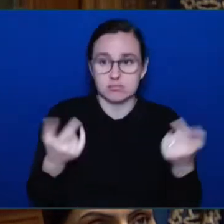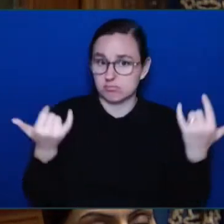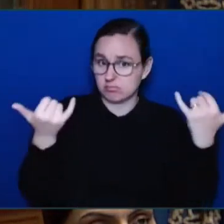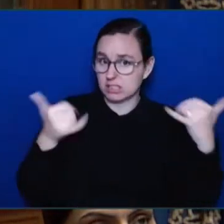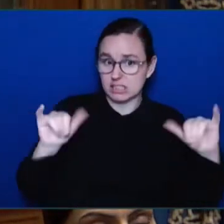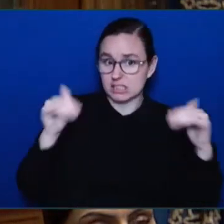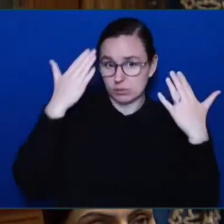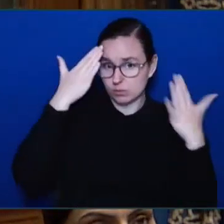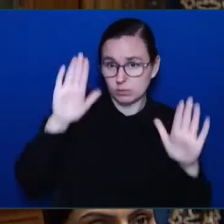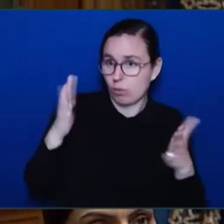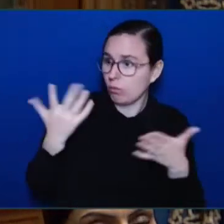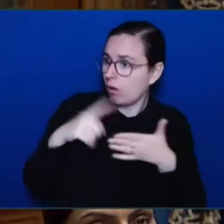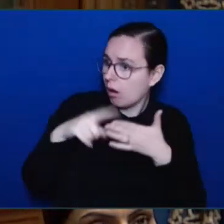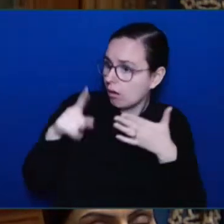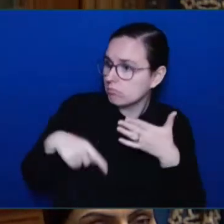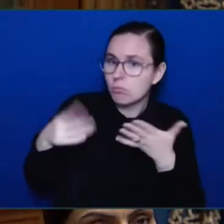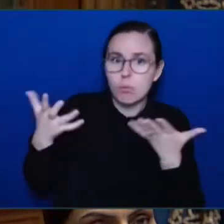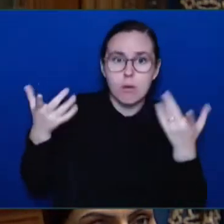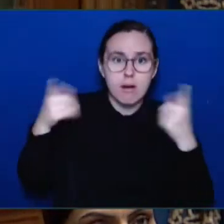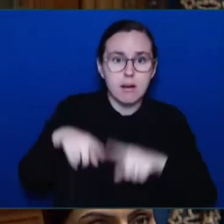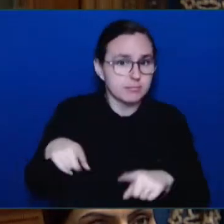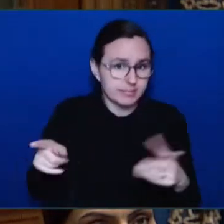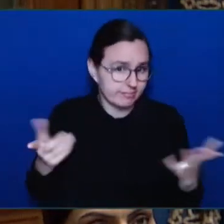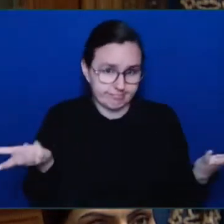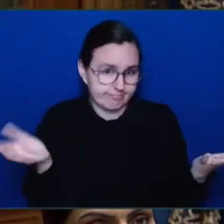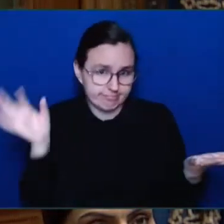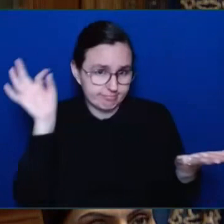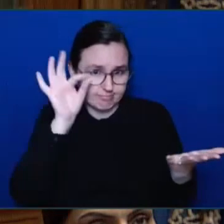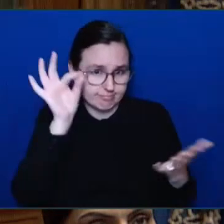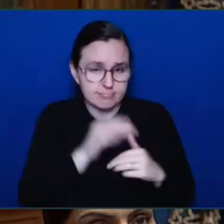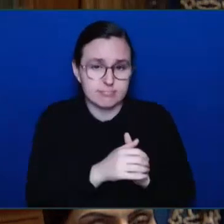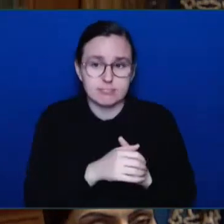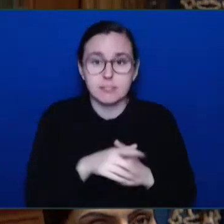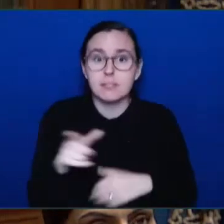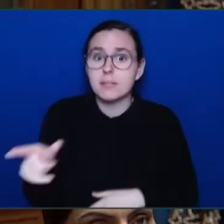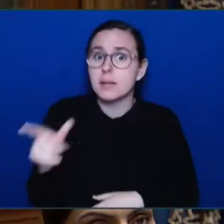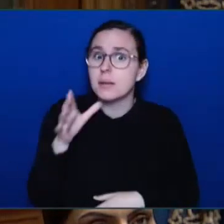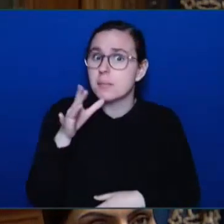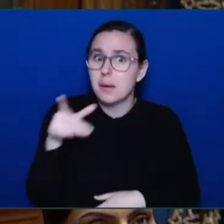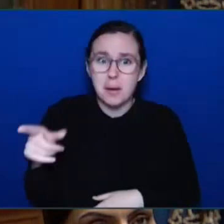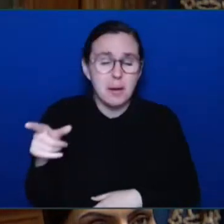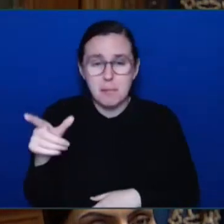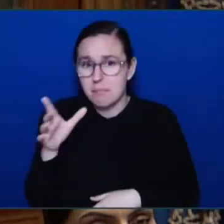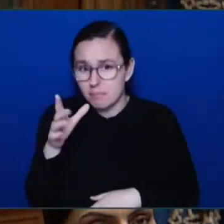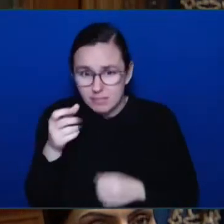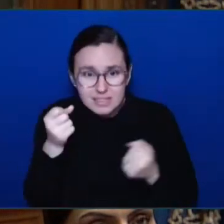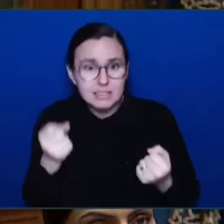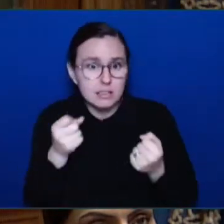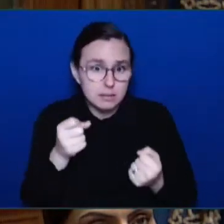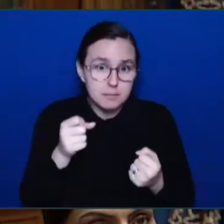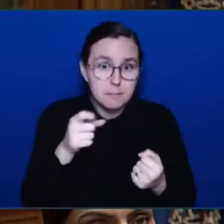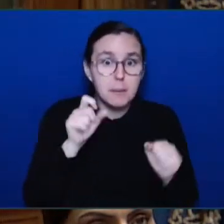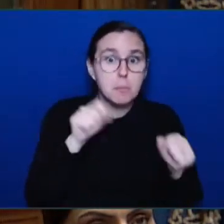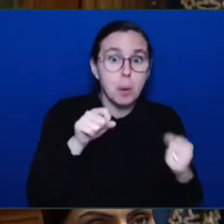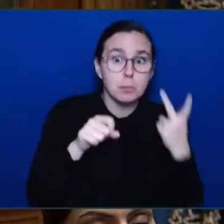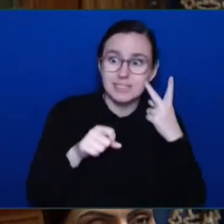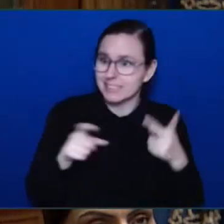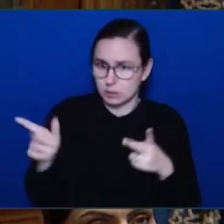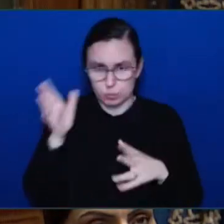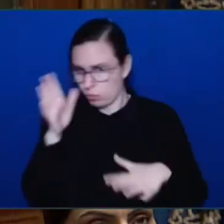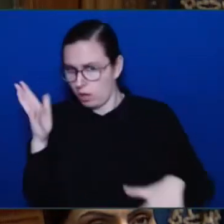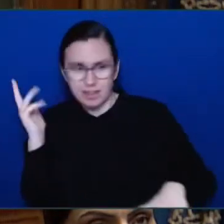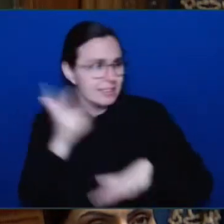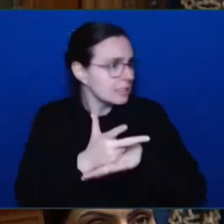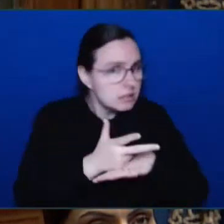drives through towns across the province in response to potential sightings, driven by an unwavering motivation to find her